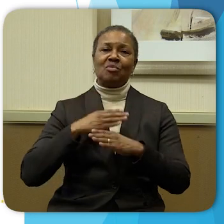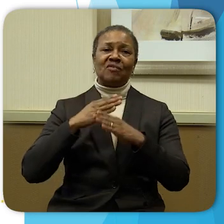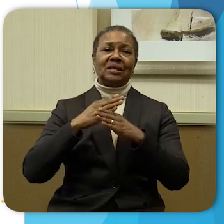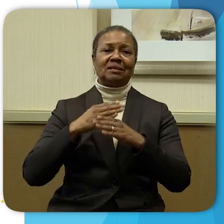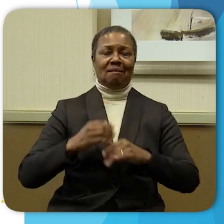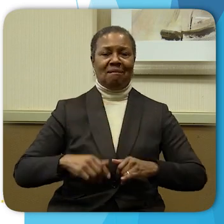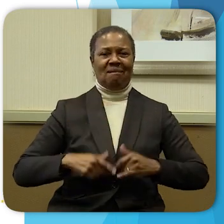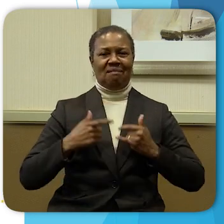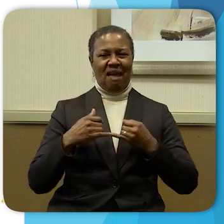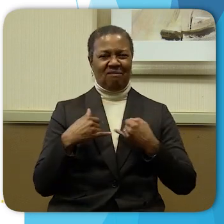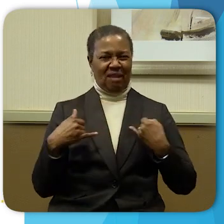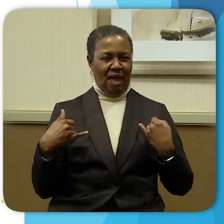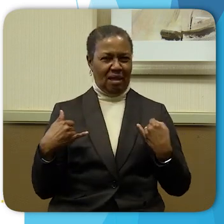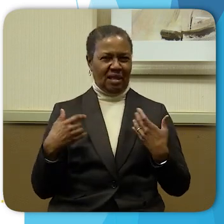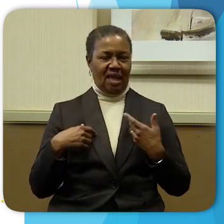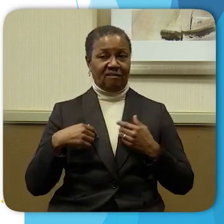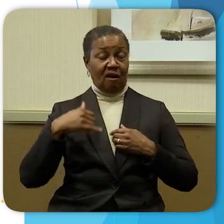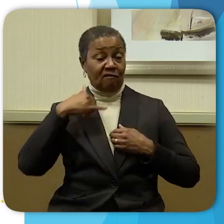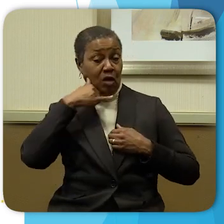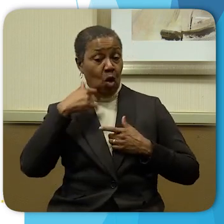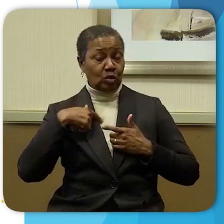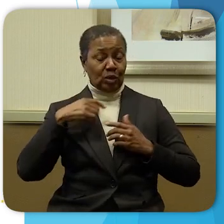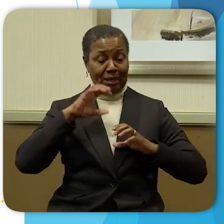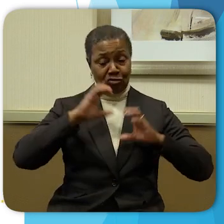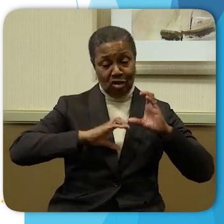have a chat, different ways for